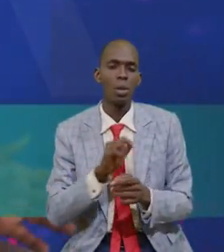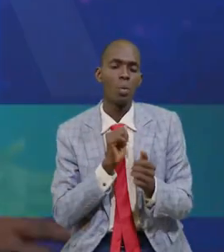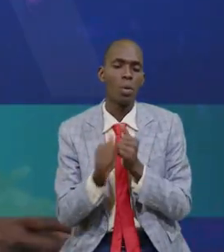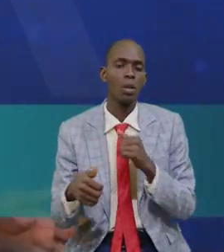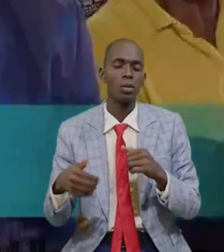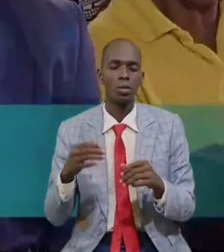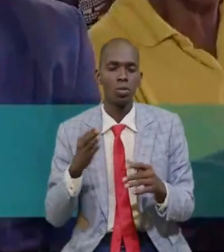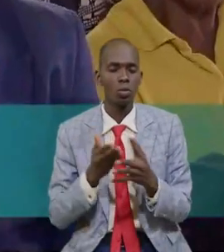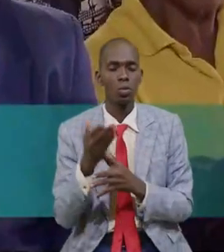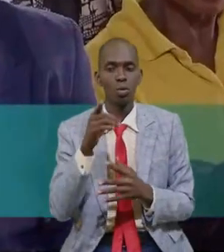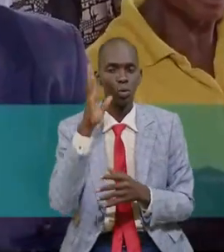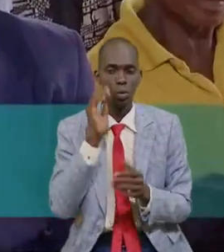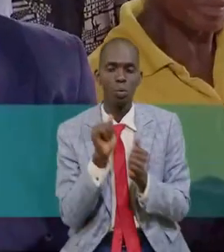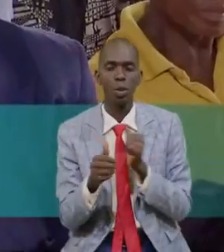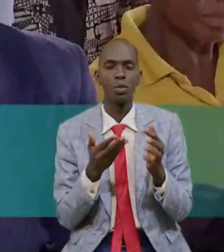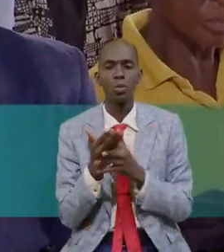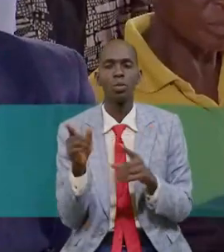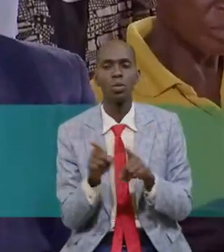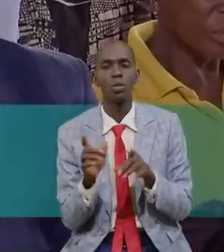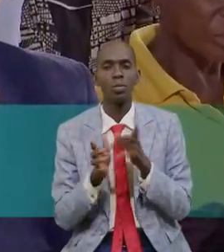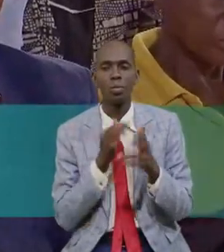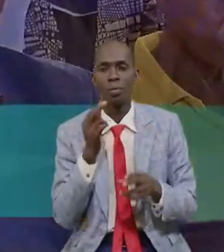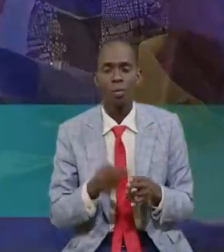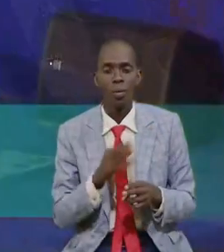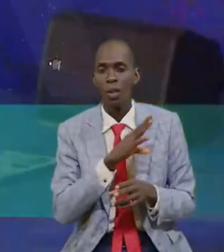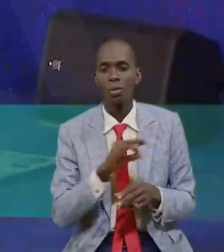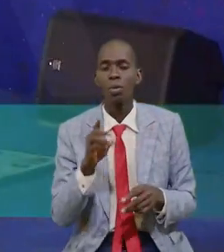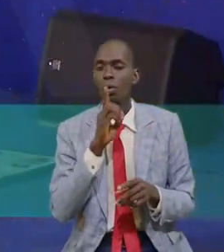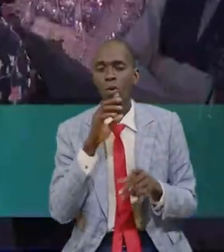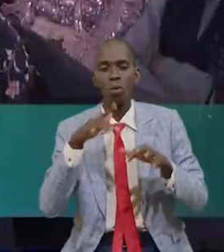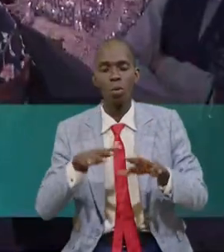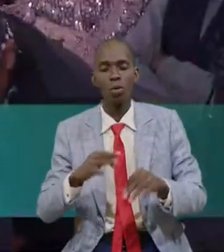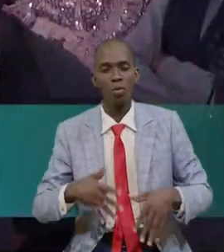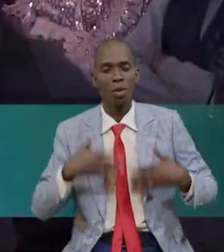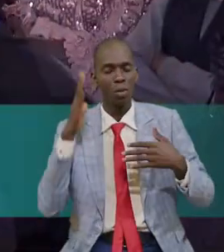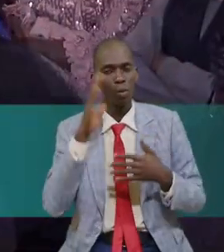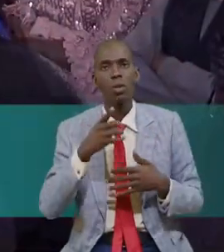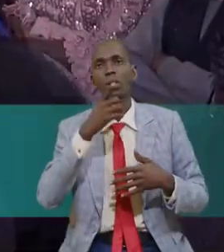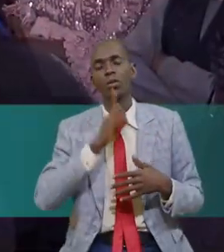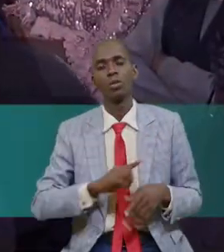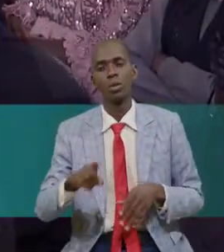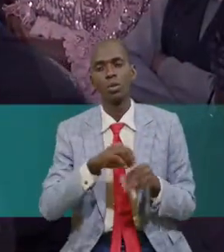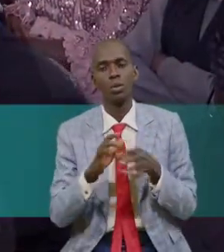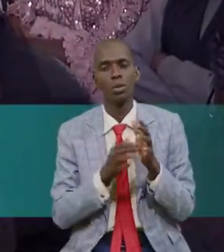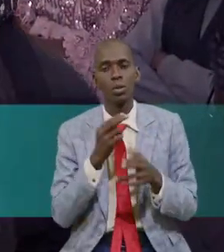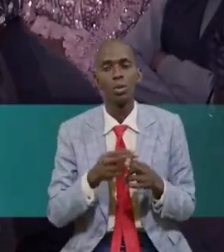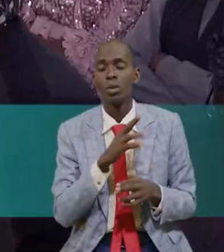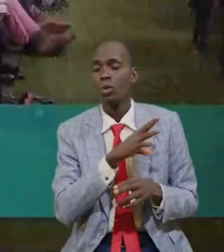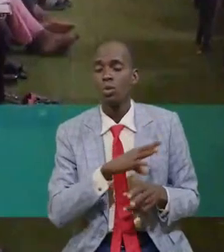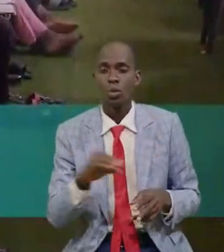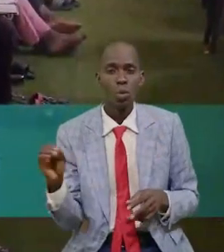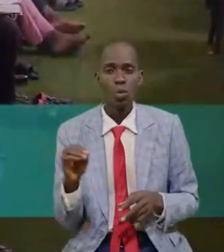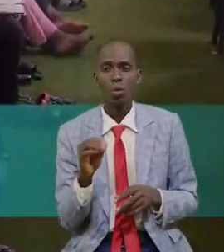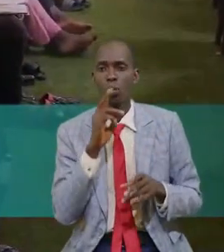over. Yeah. No sea will drown you. No sea will drown your